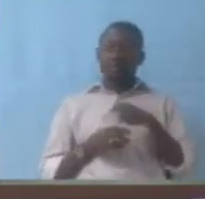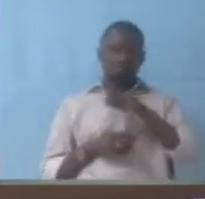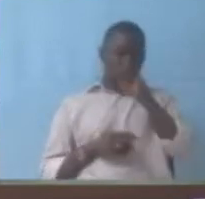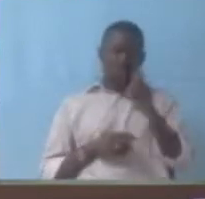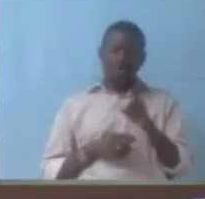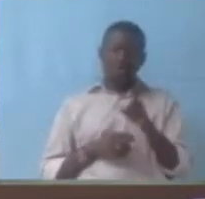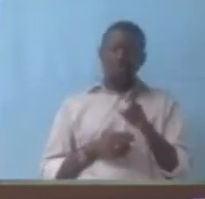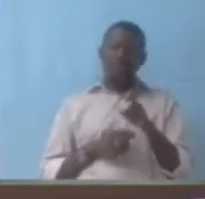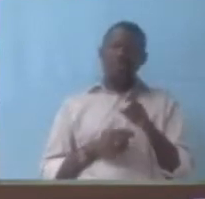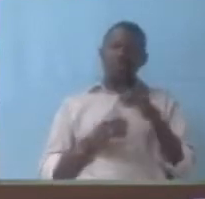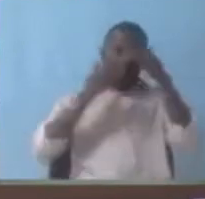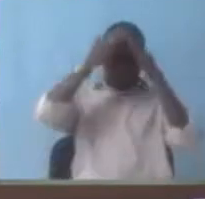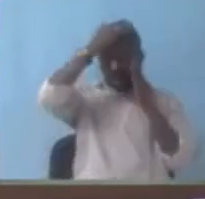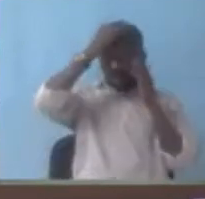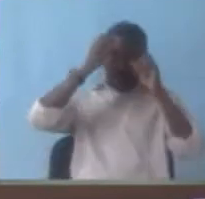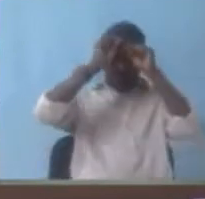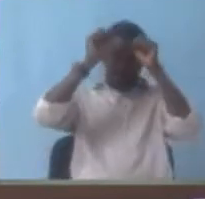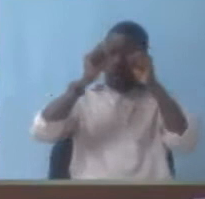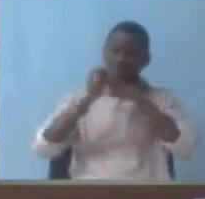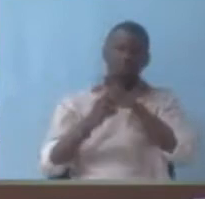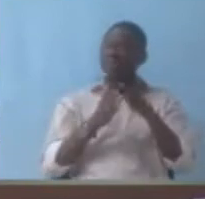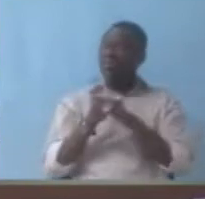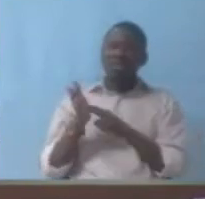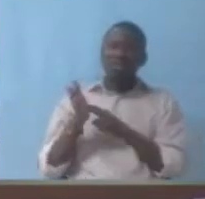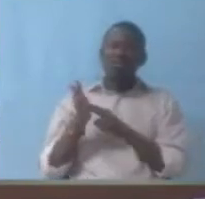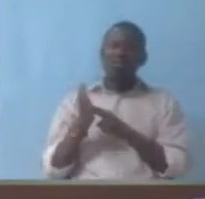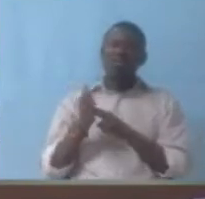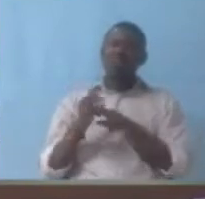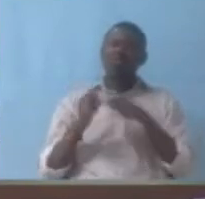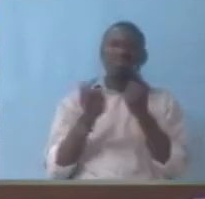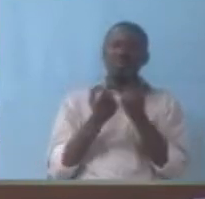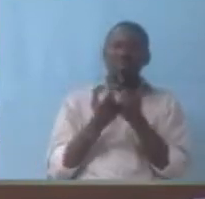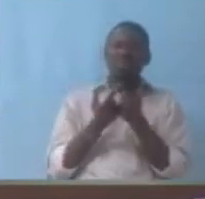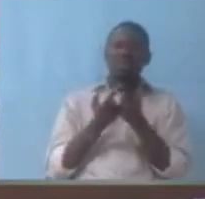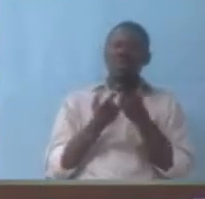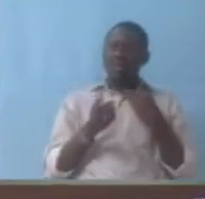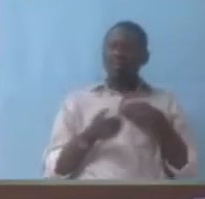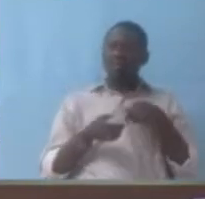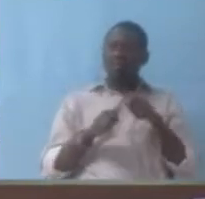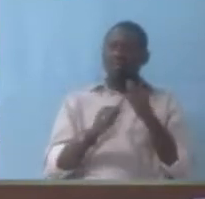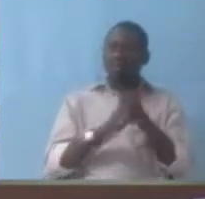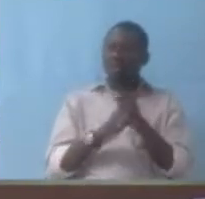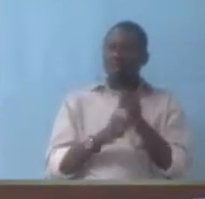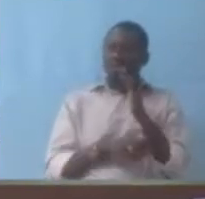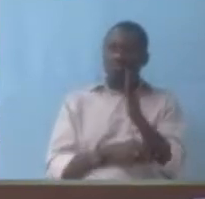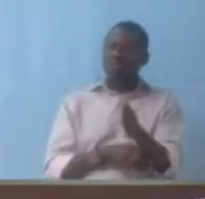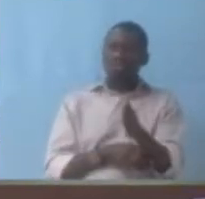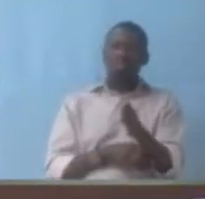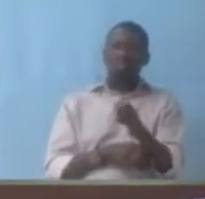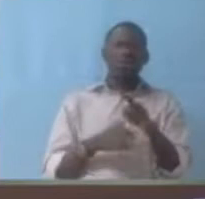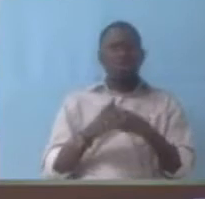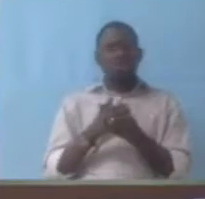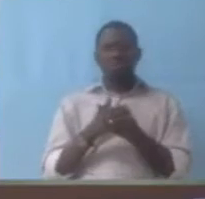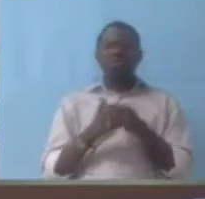legitimization. So jarman sakunda lulu kanyin kanin kafo mko membente la kuoto tilindi la kake tonya kuoti wala kake